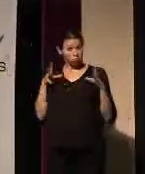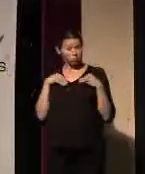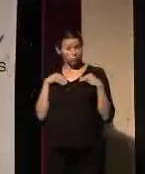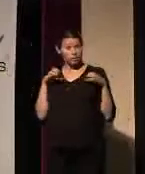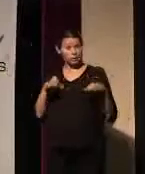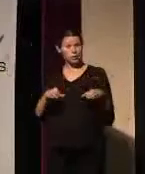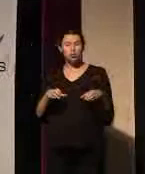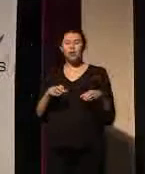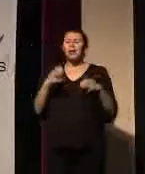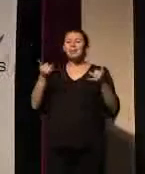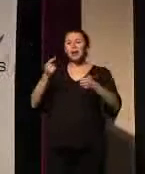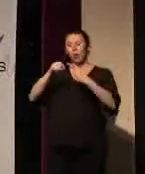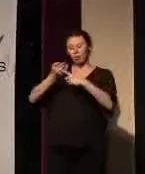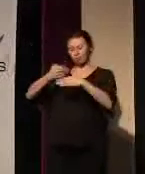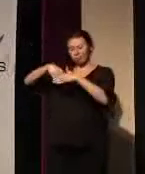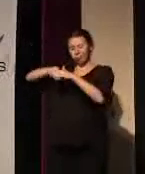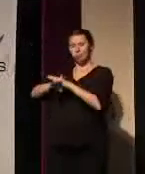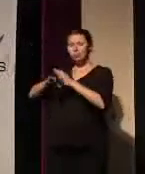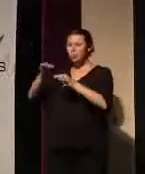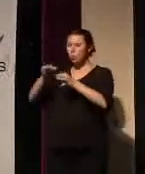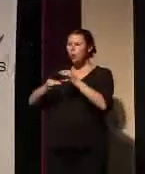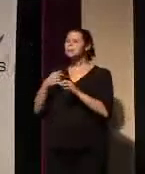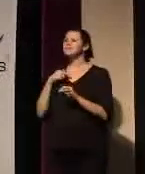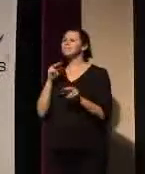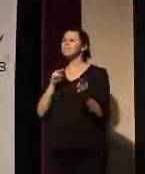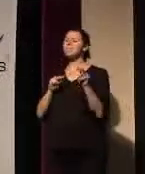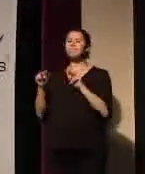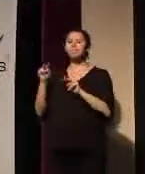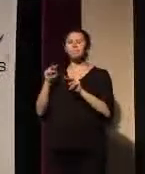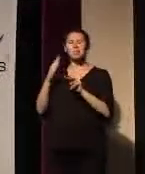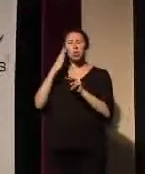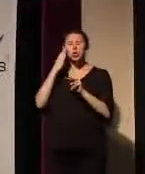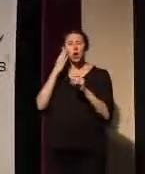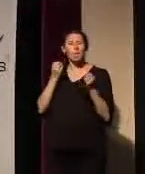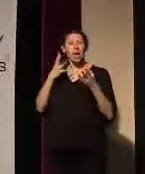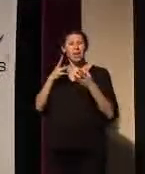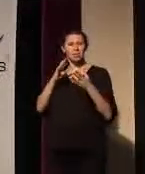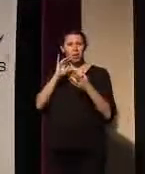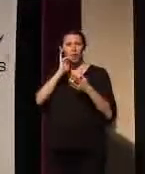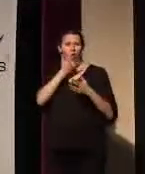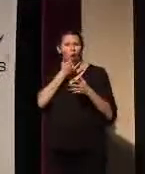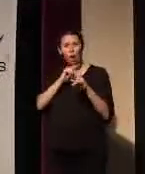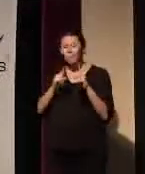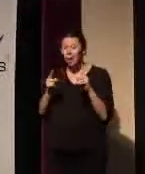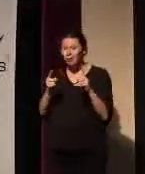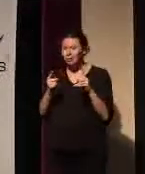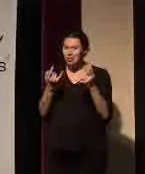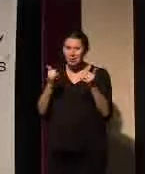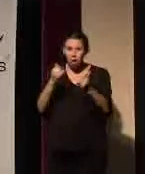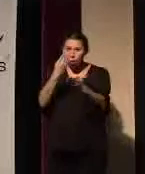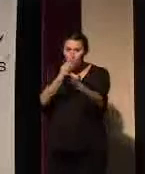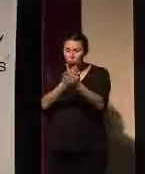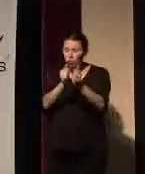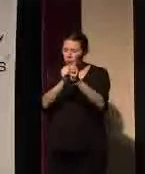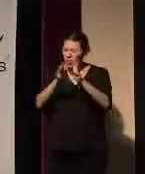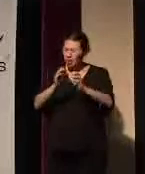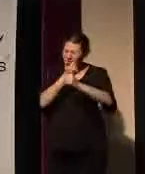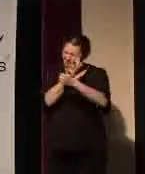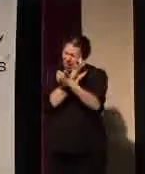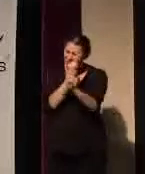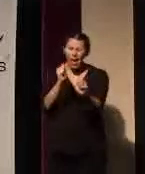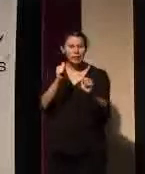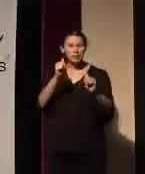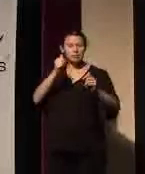because while our criminal justice system has many flaws, the requirement of proof beyond a reasonable doubt is not one of them. Show